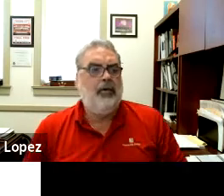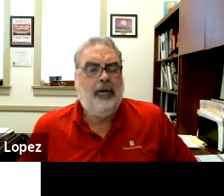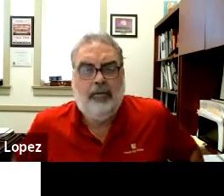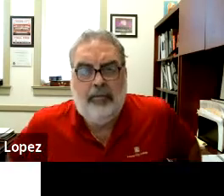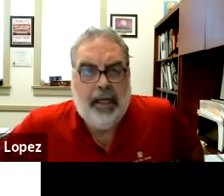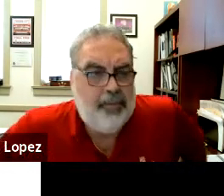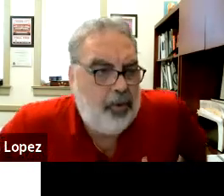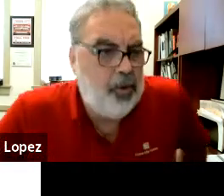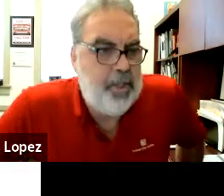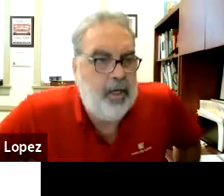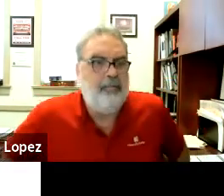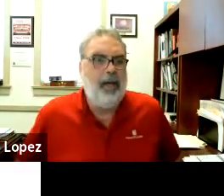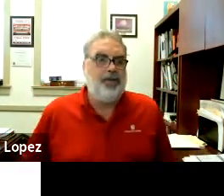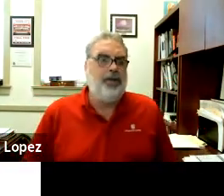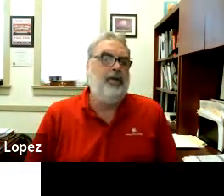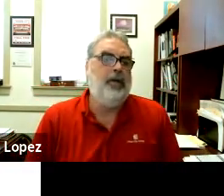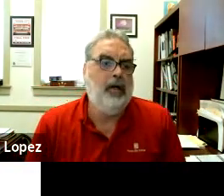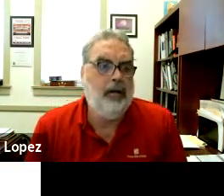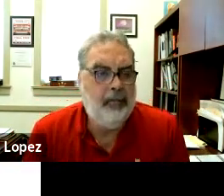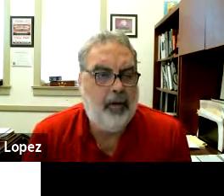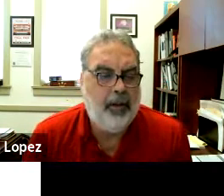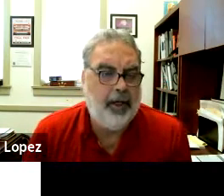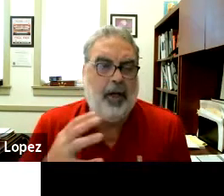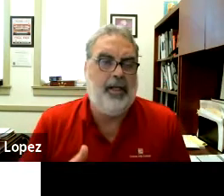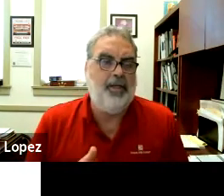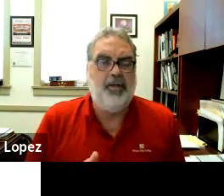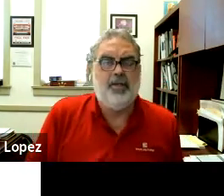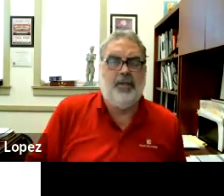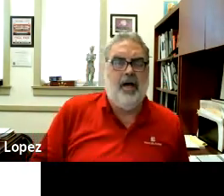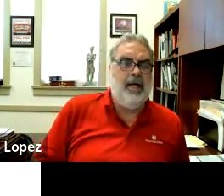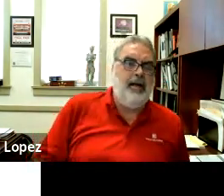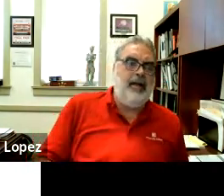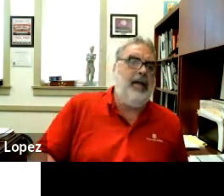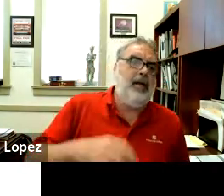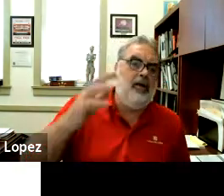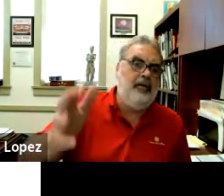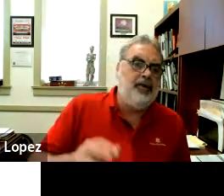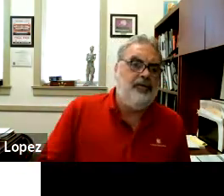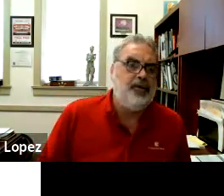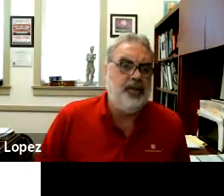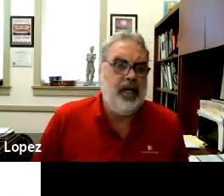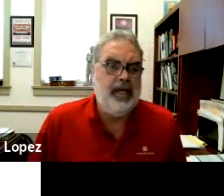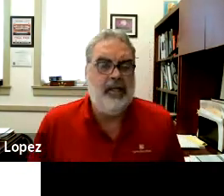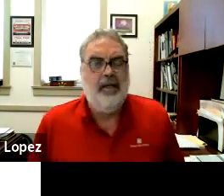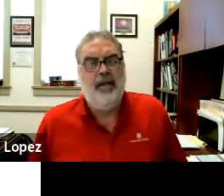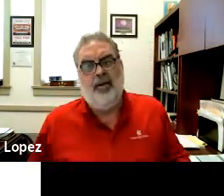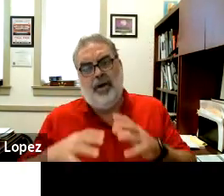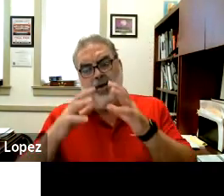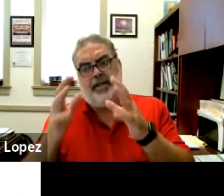So, as both Kirsten and I had mentioned on the accreditation slide and on the Vision for Success, you know, there are